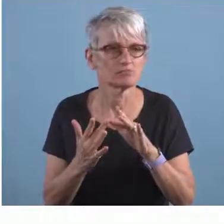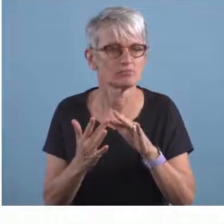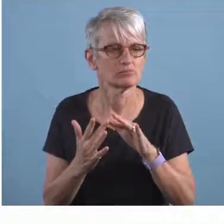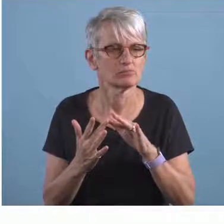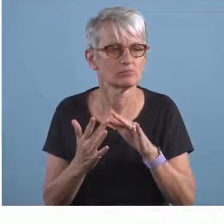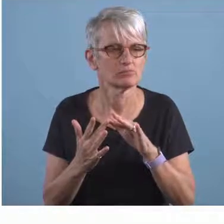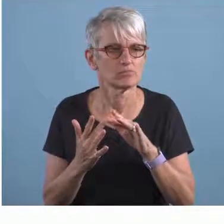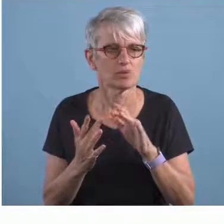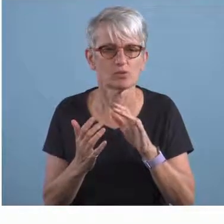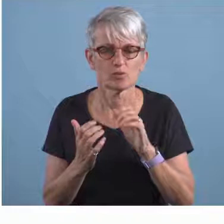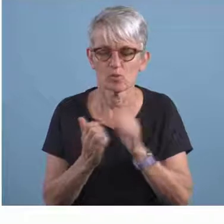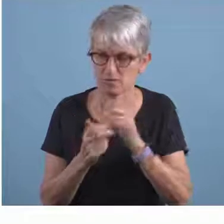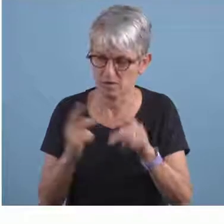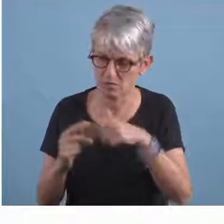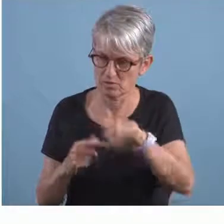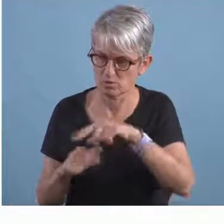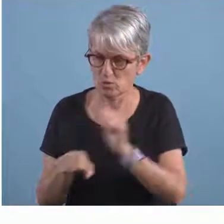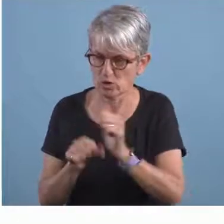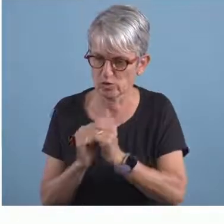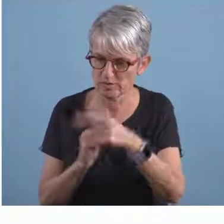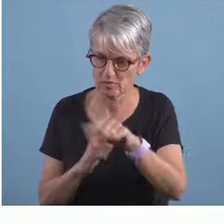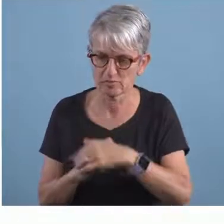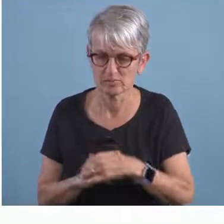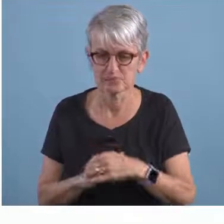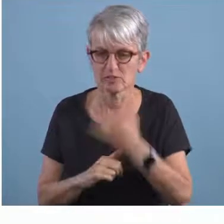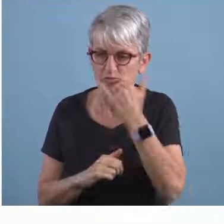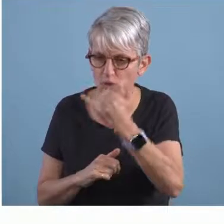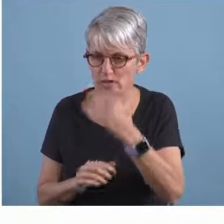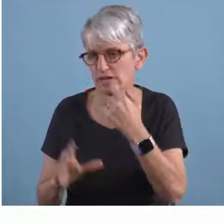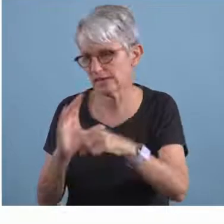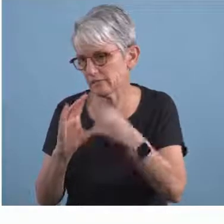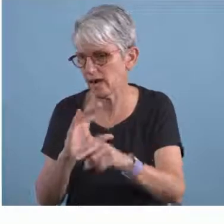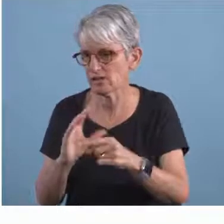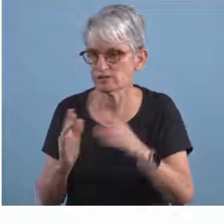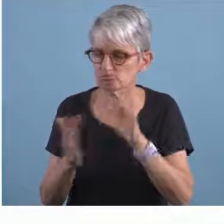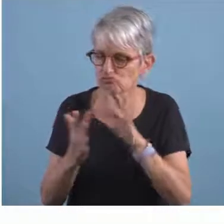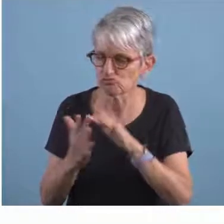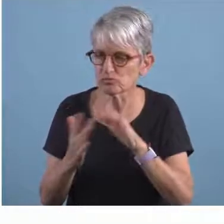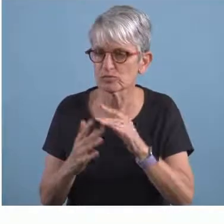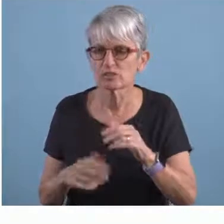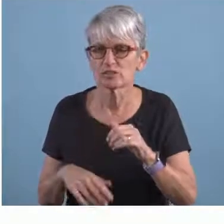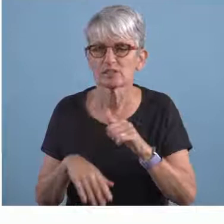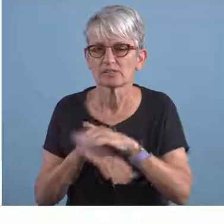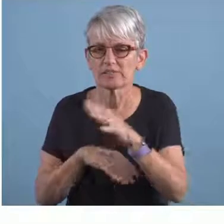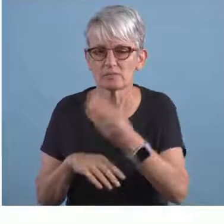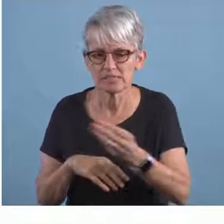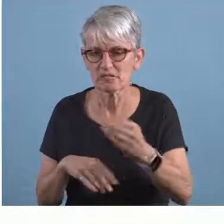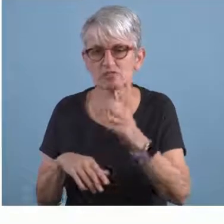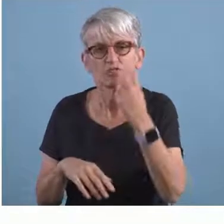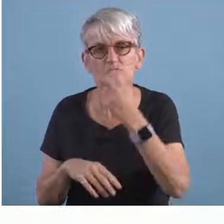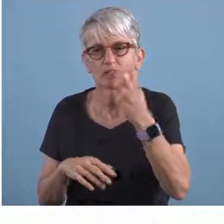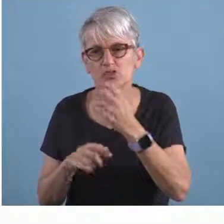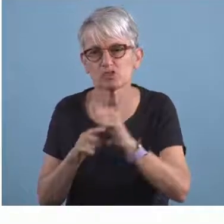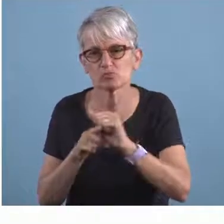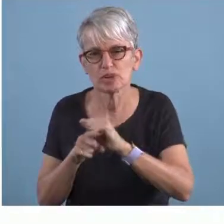the people that you're going to be working with, calling, emailing. Send speech practice materials to the kids.